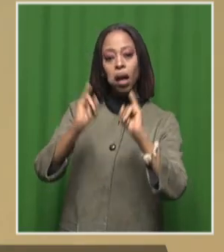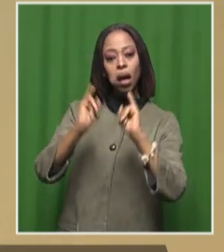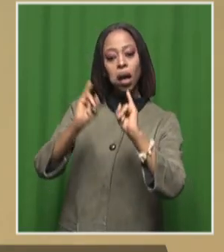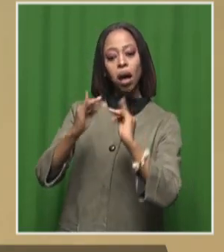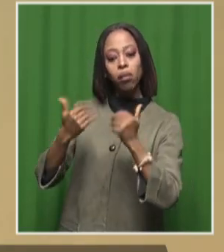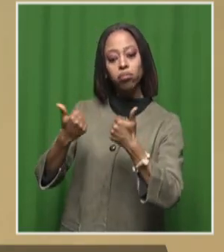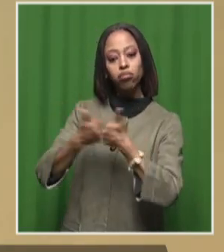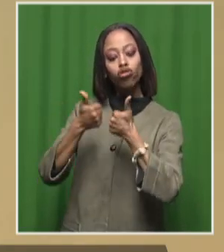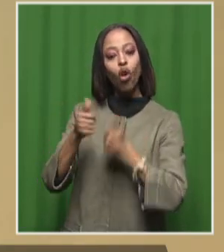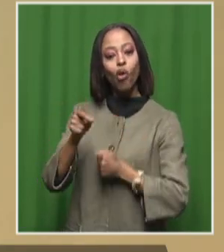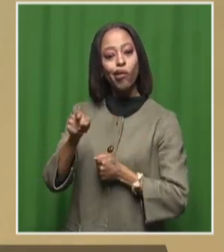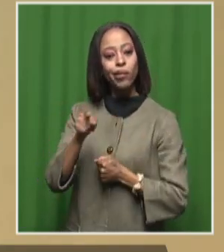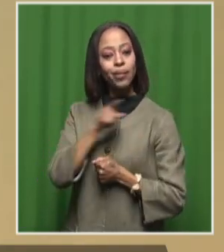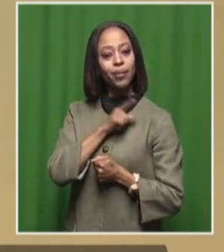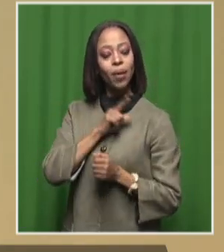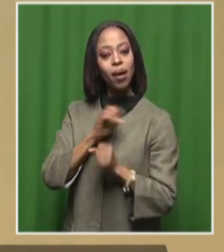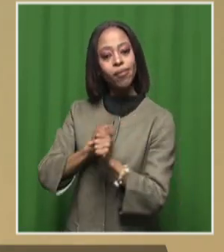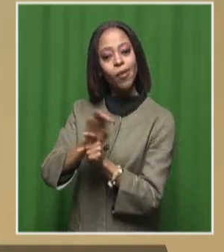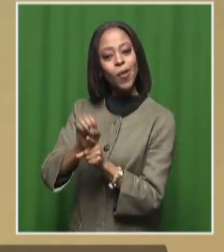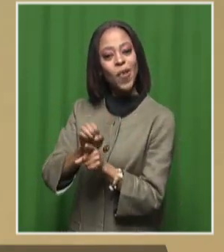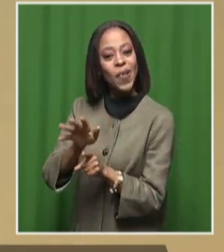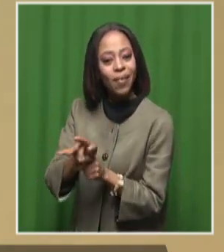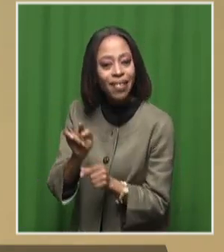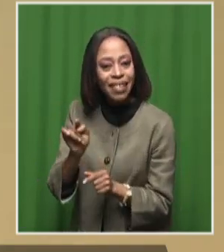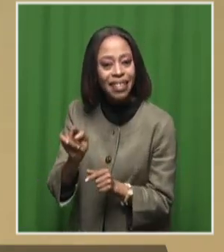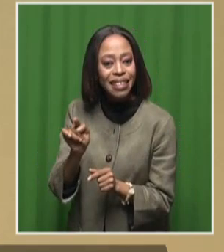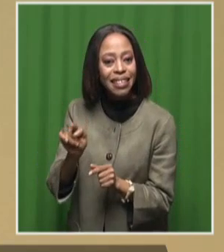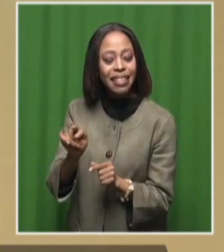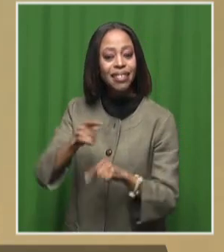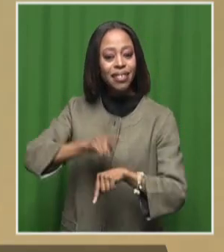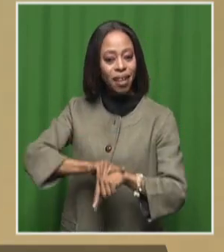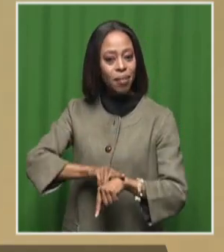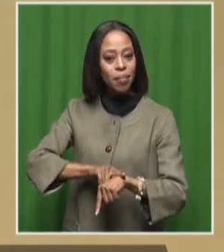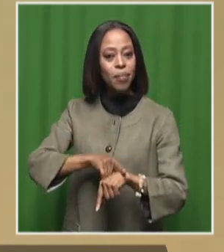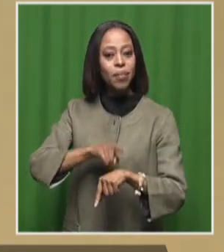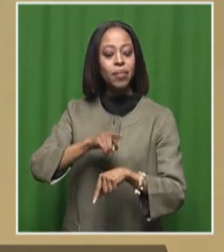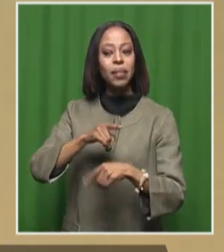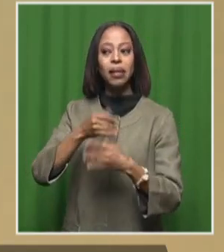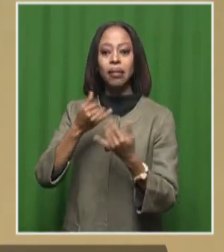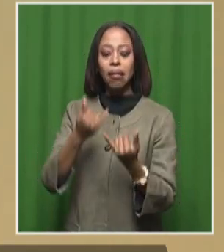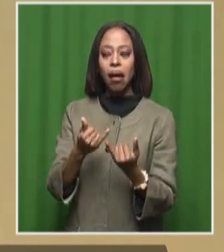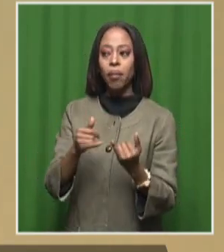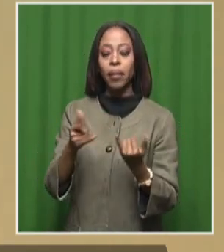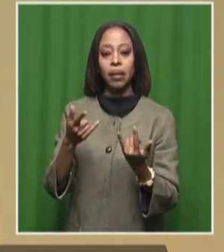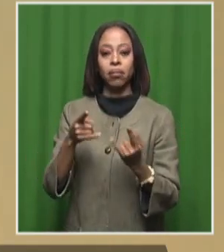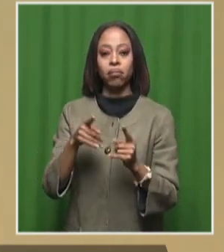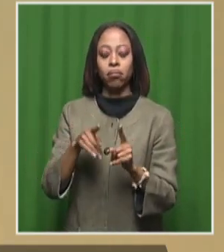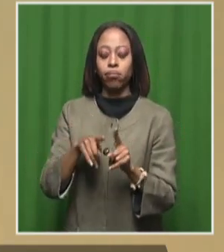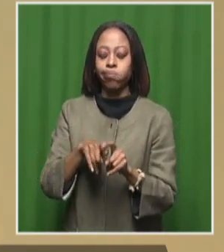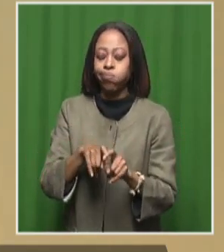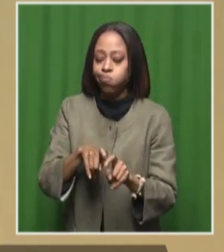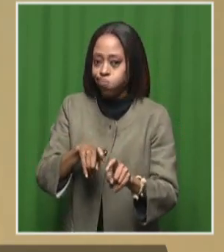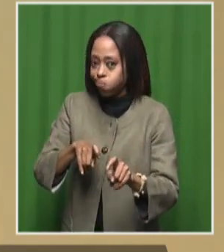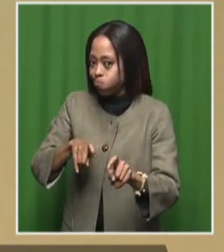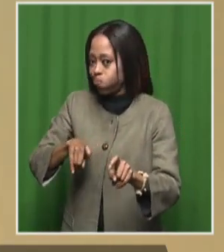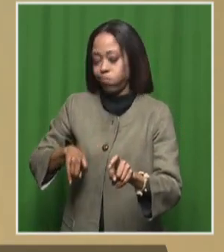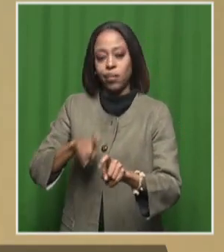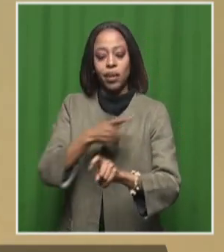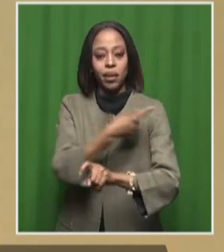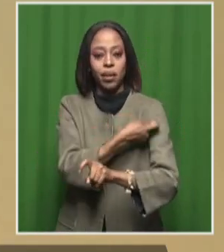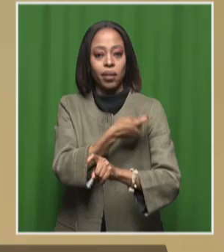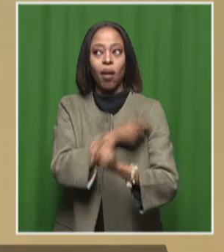got during the COVID pandemic, where there was a backslide in vaccination globally. The